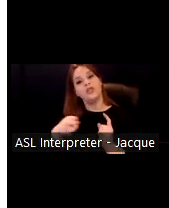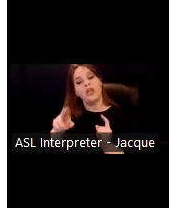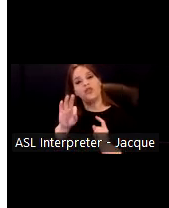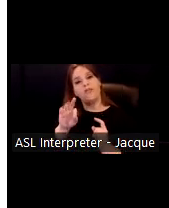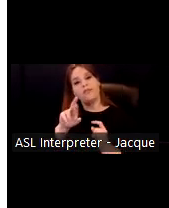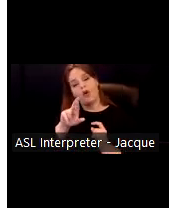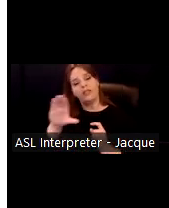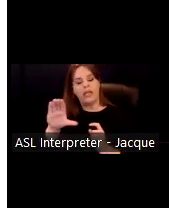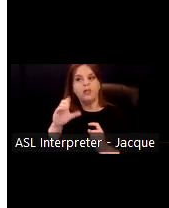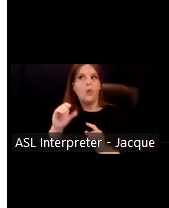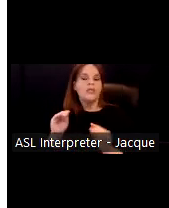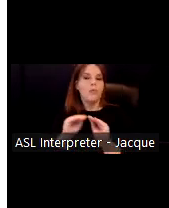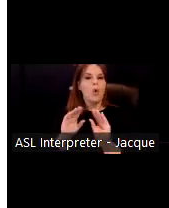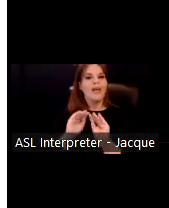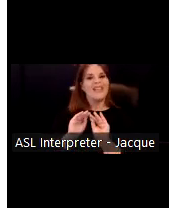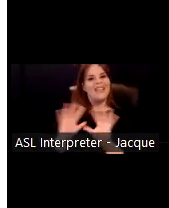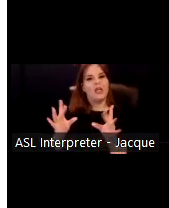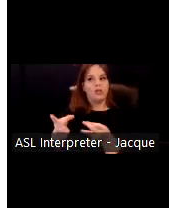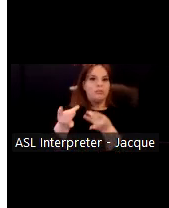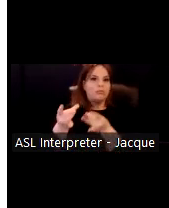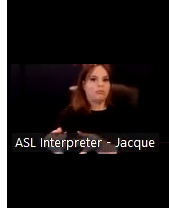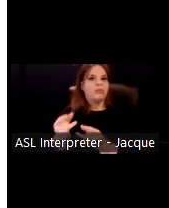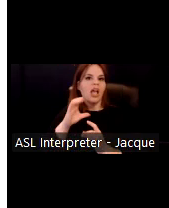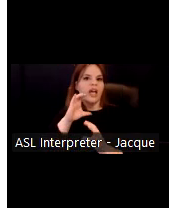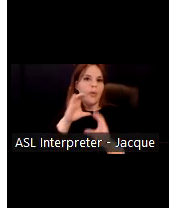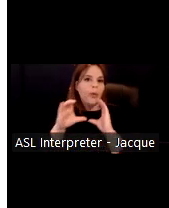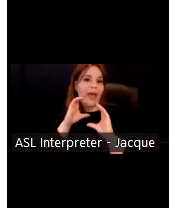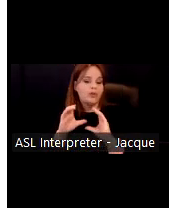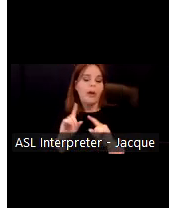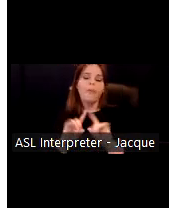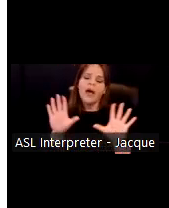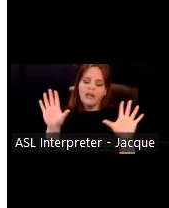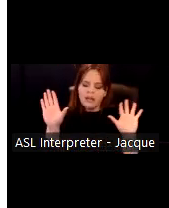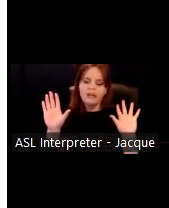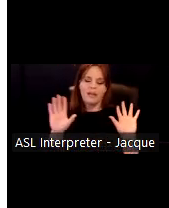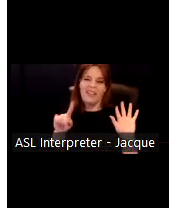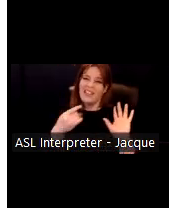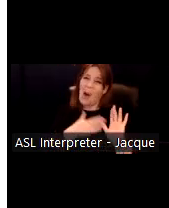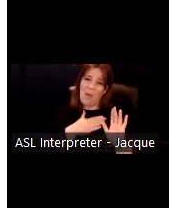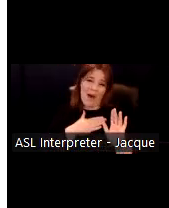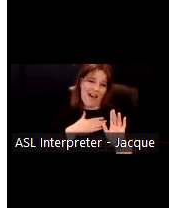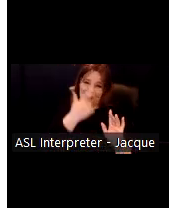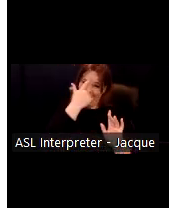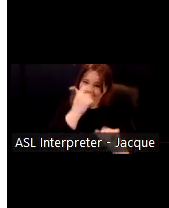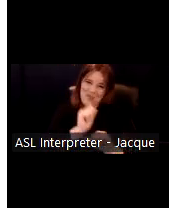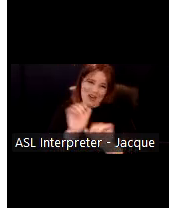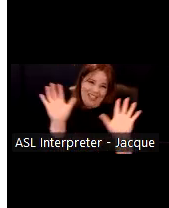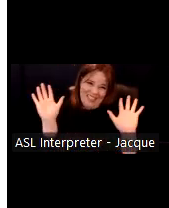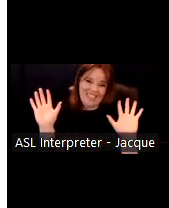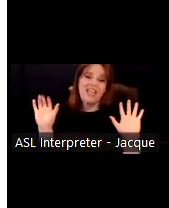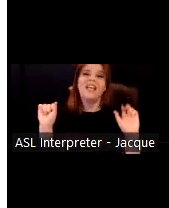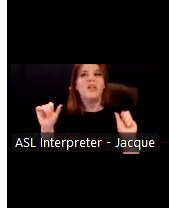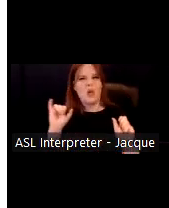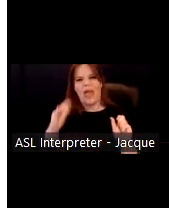it's a clear streamline of communication. But that's just how my brain works. So that's